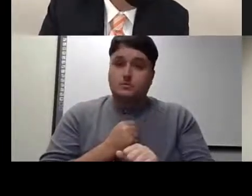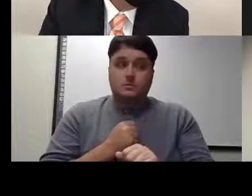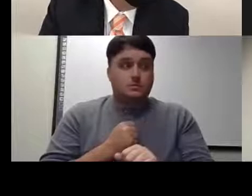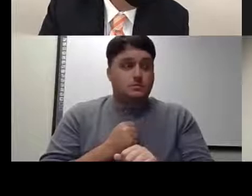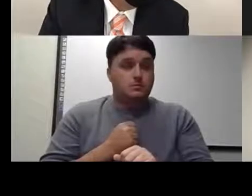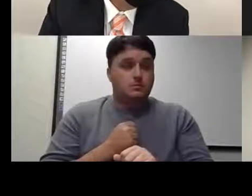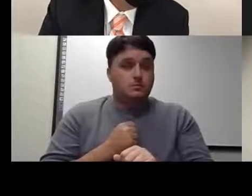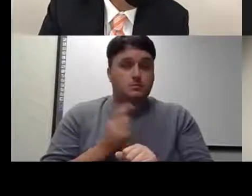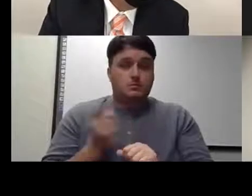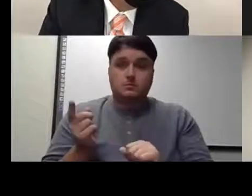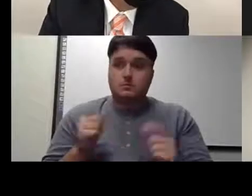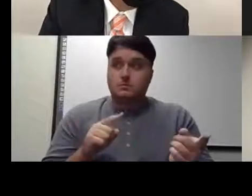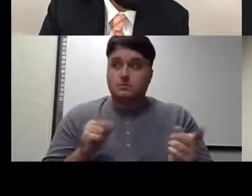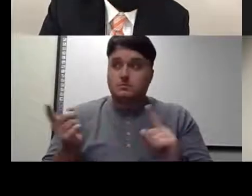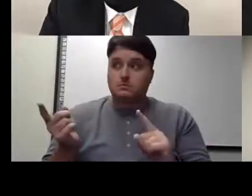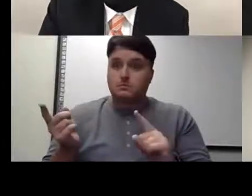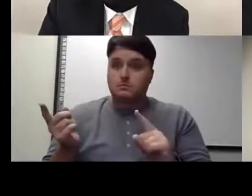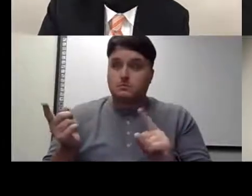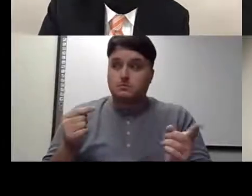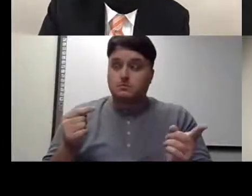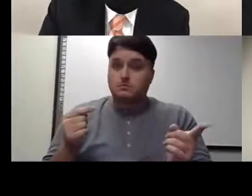gala? Is there,